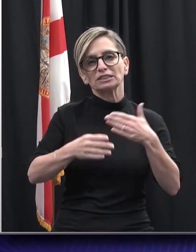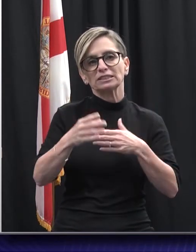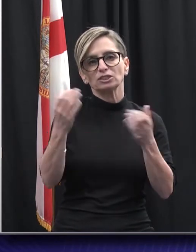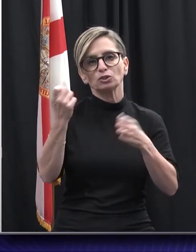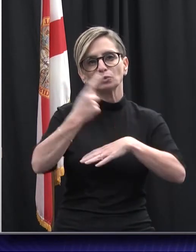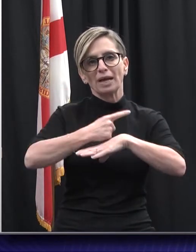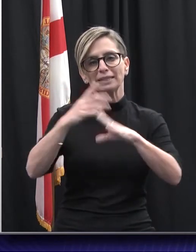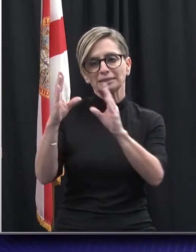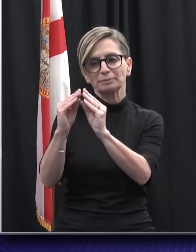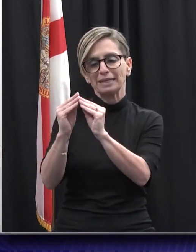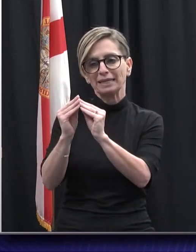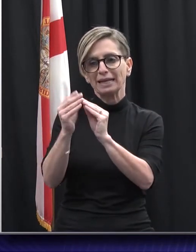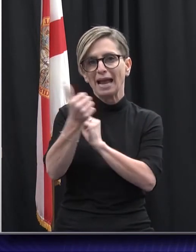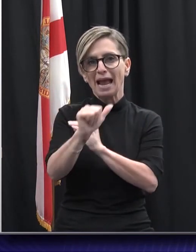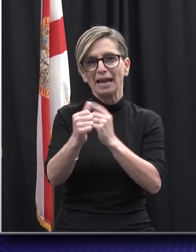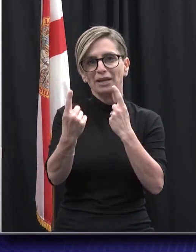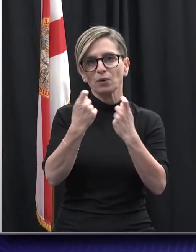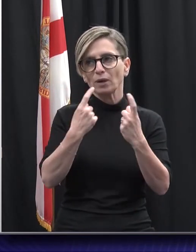any questions.